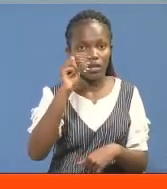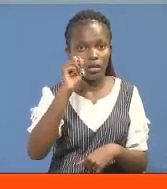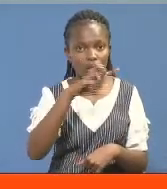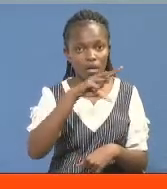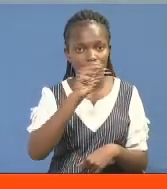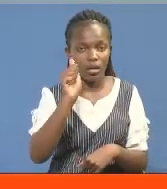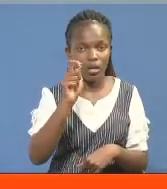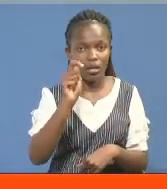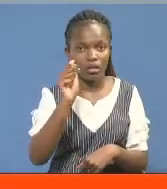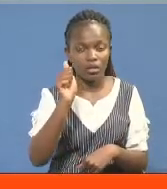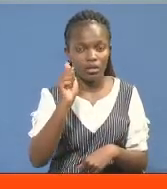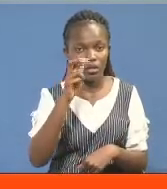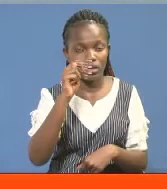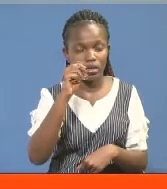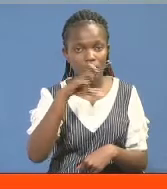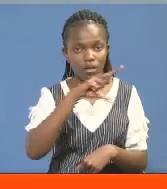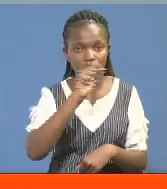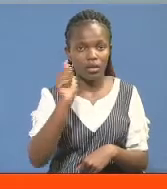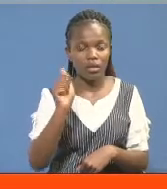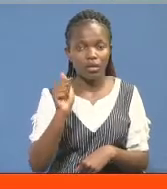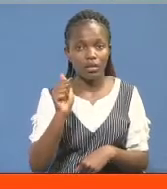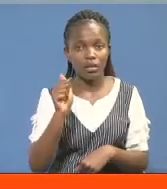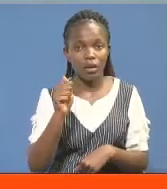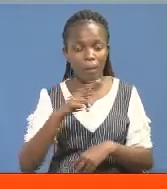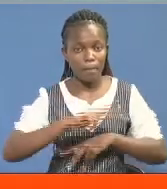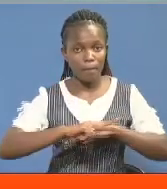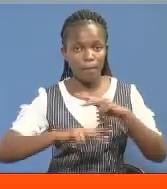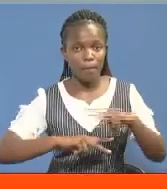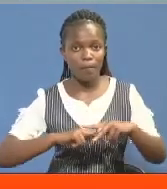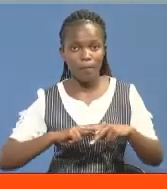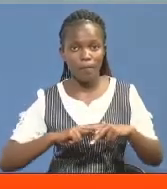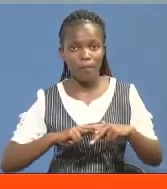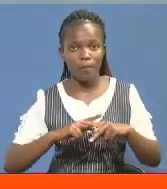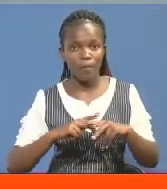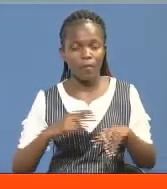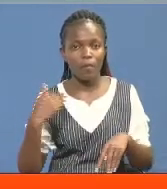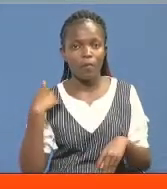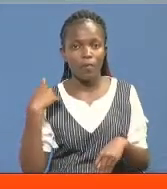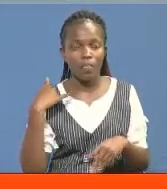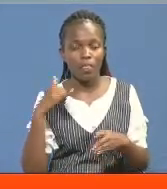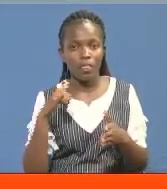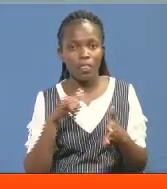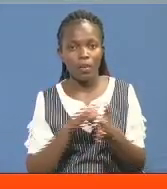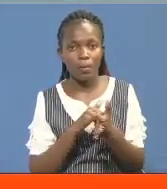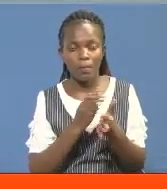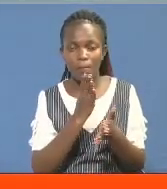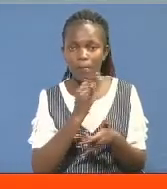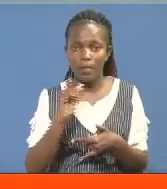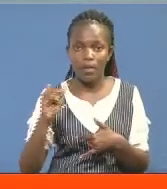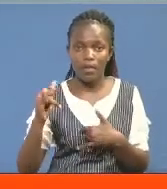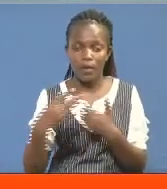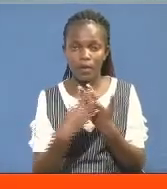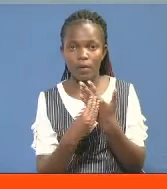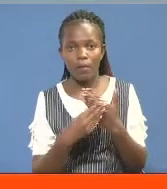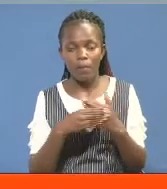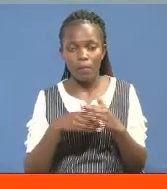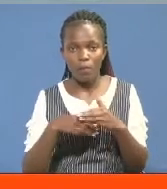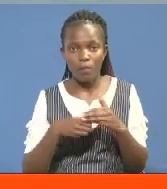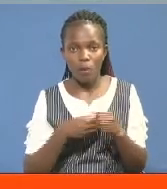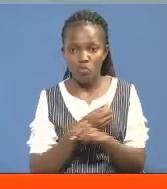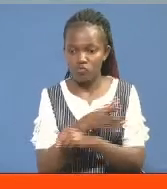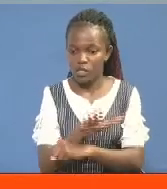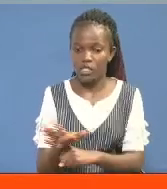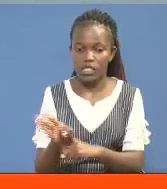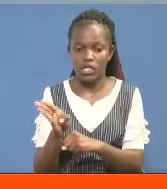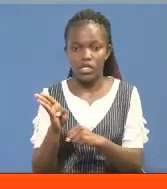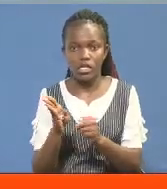Deputy President William Ruto allies, since the onset of the process, claiming that the BBI copies should be presented to the common Mwananchi. Up